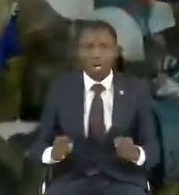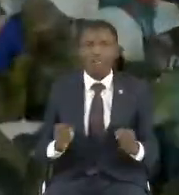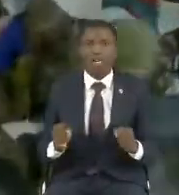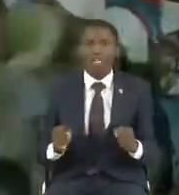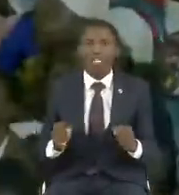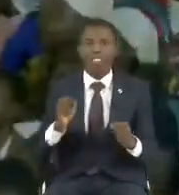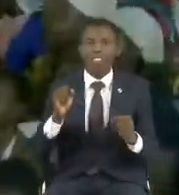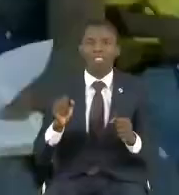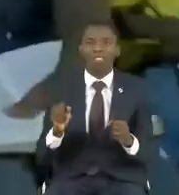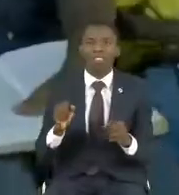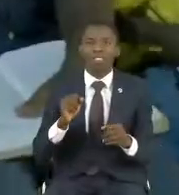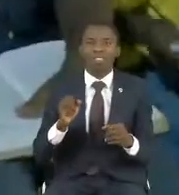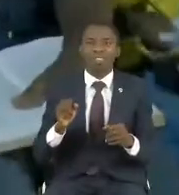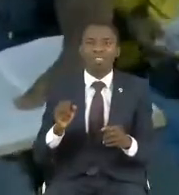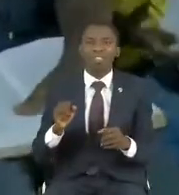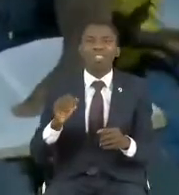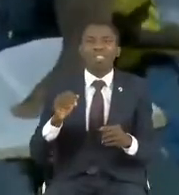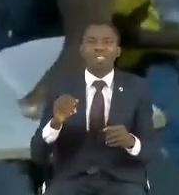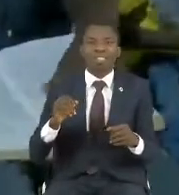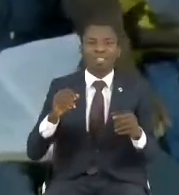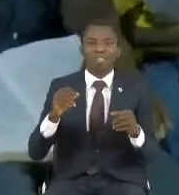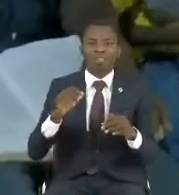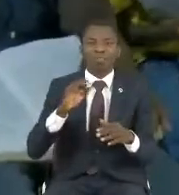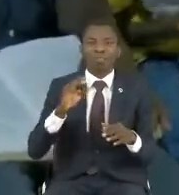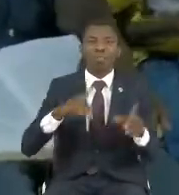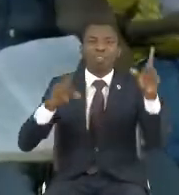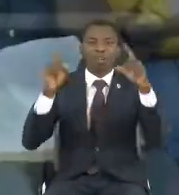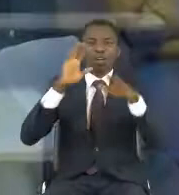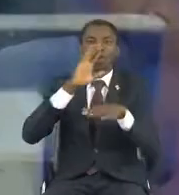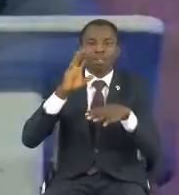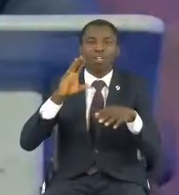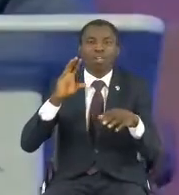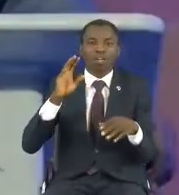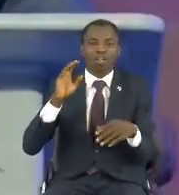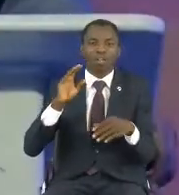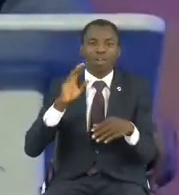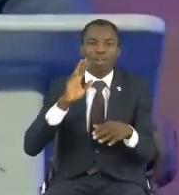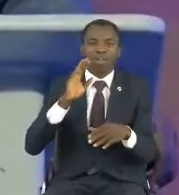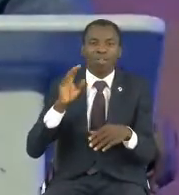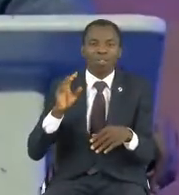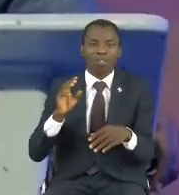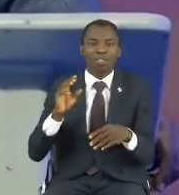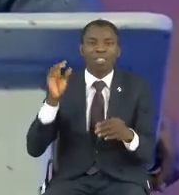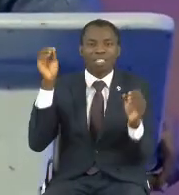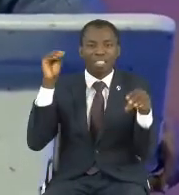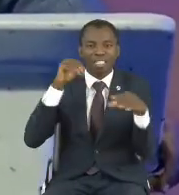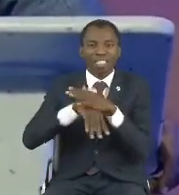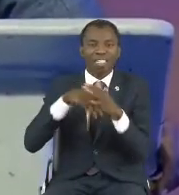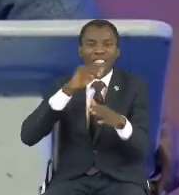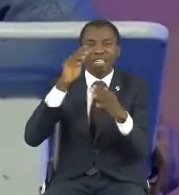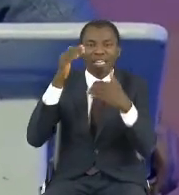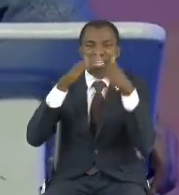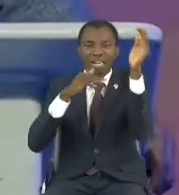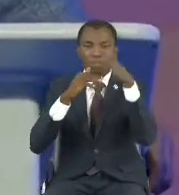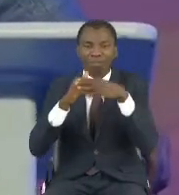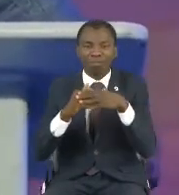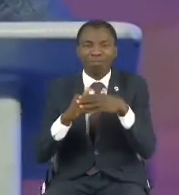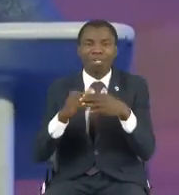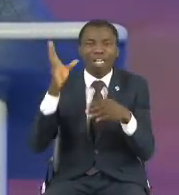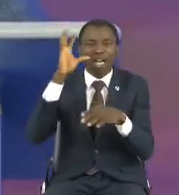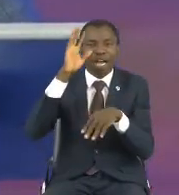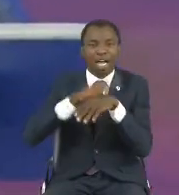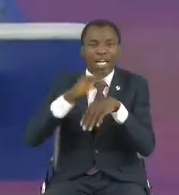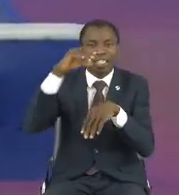All power is given unto me in heaven and